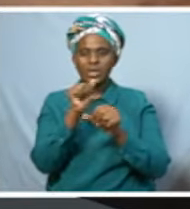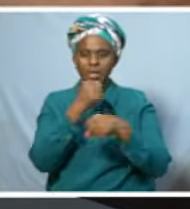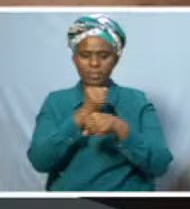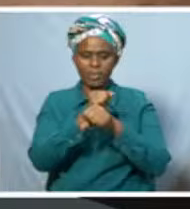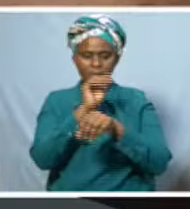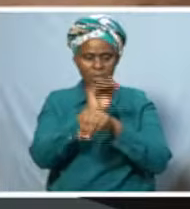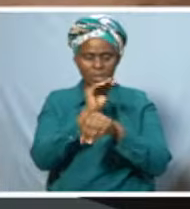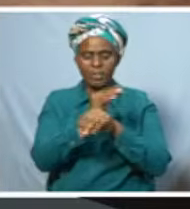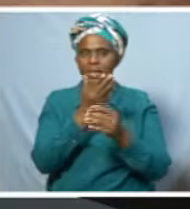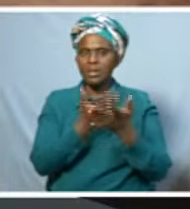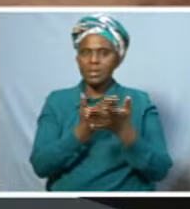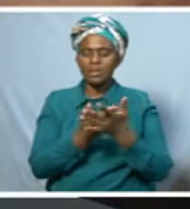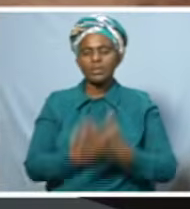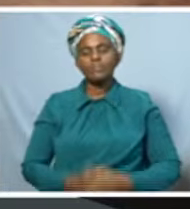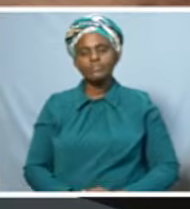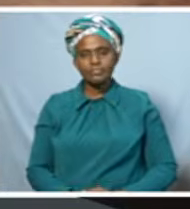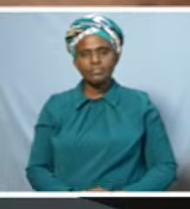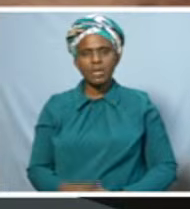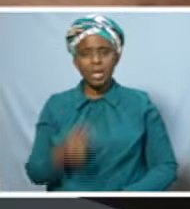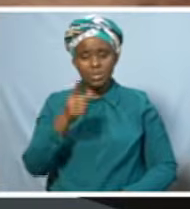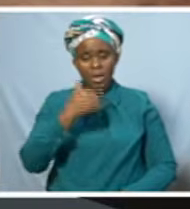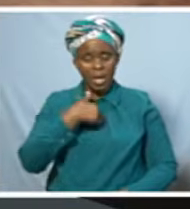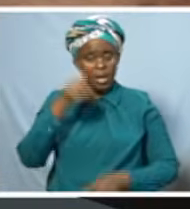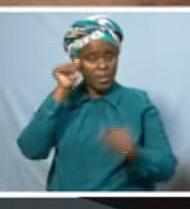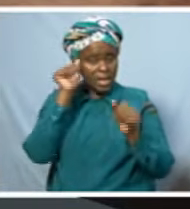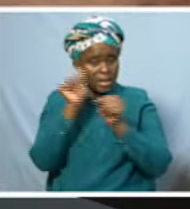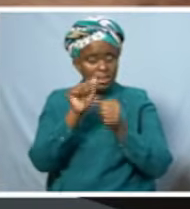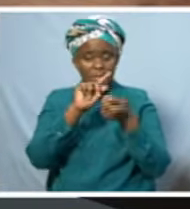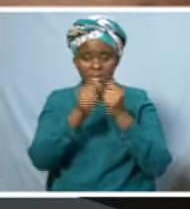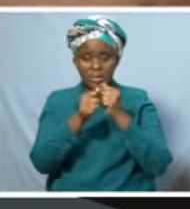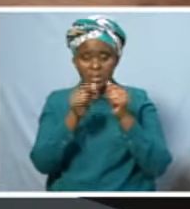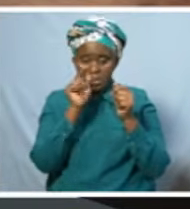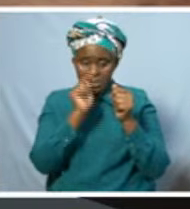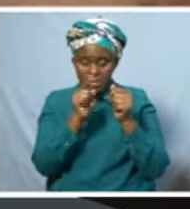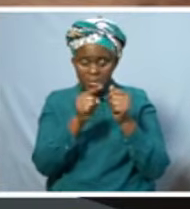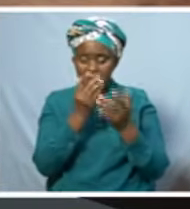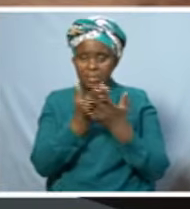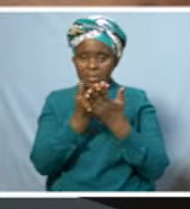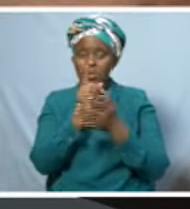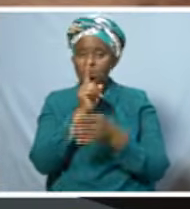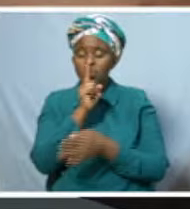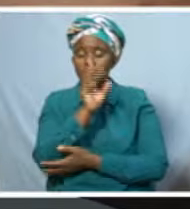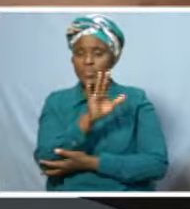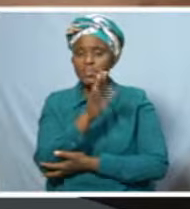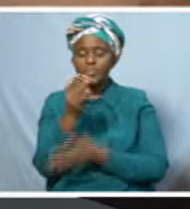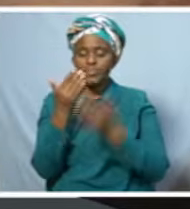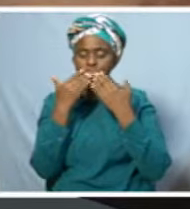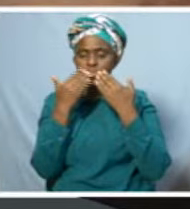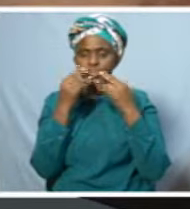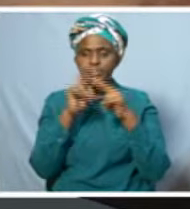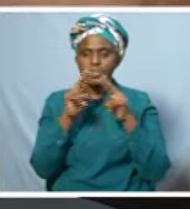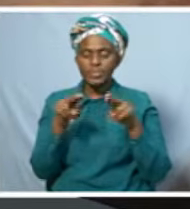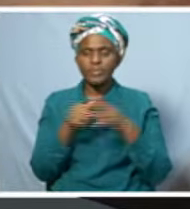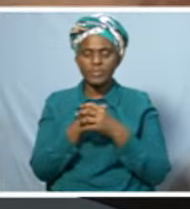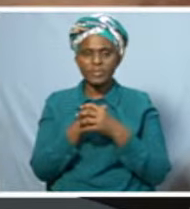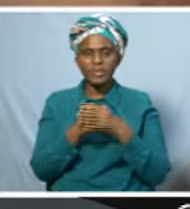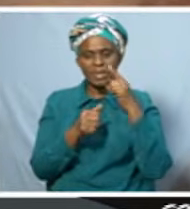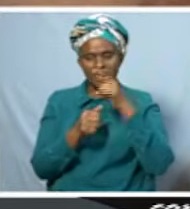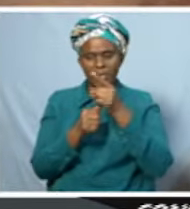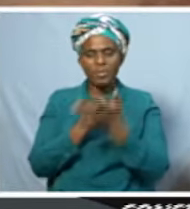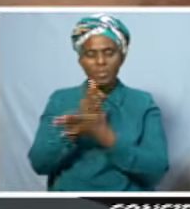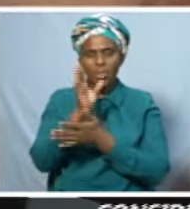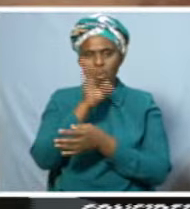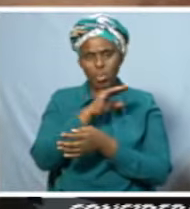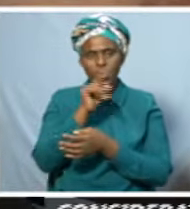issue. You have agreed to amend that submission, isn't it? Thank you, Chairman. That is